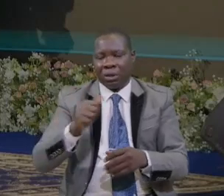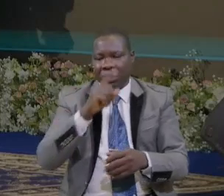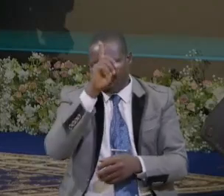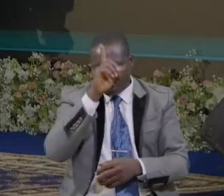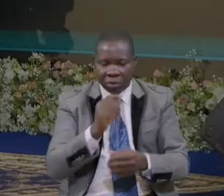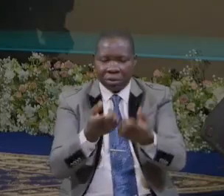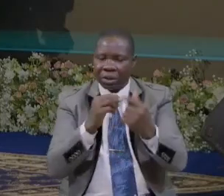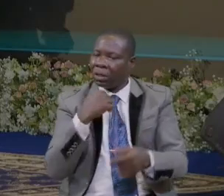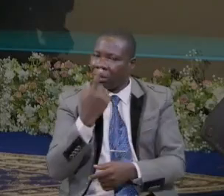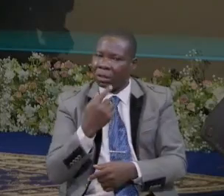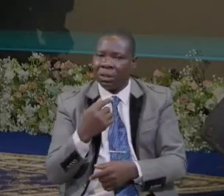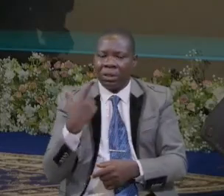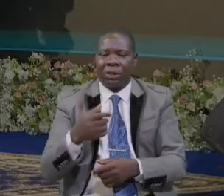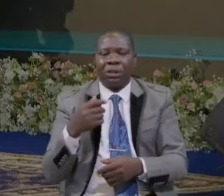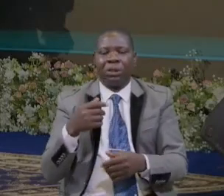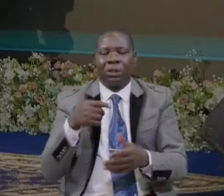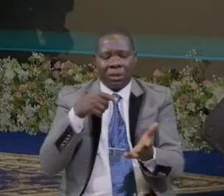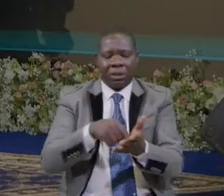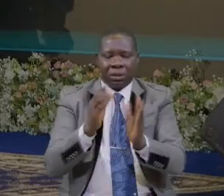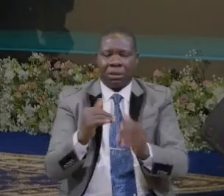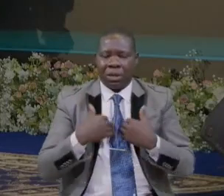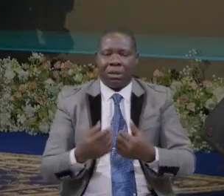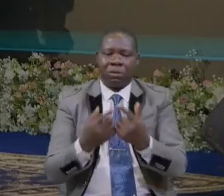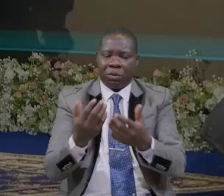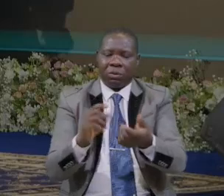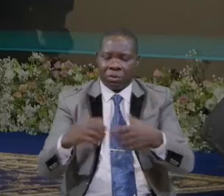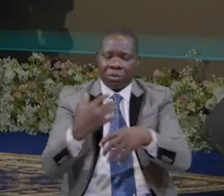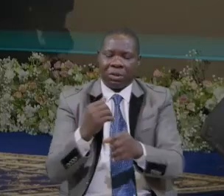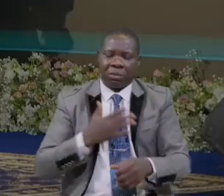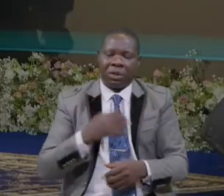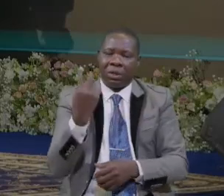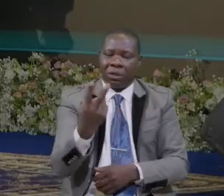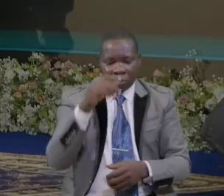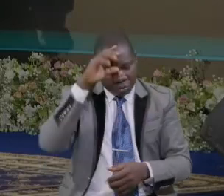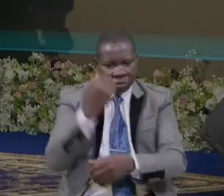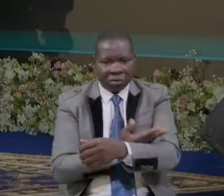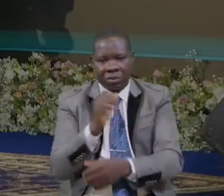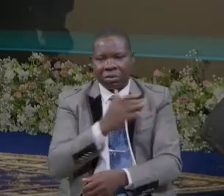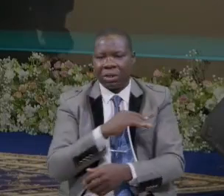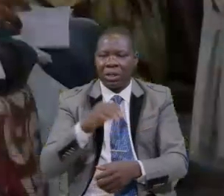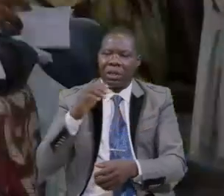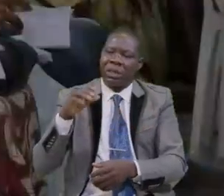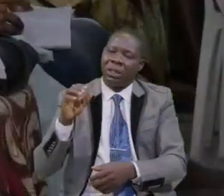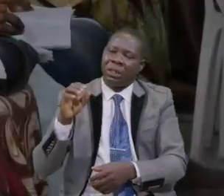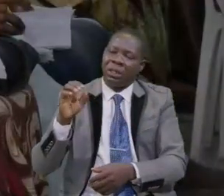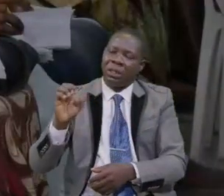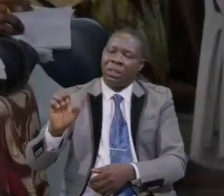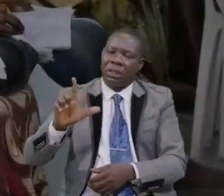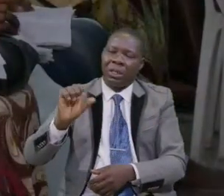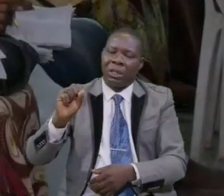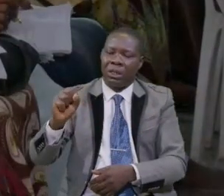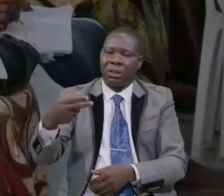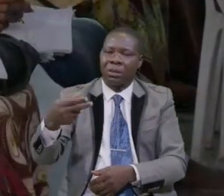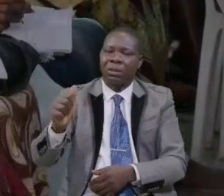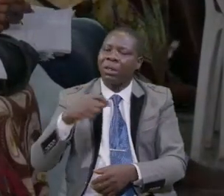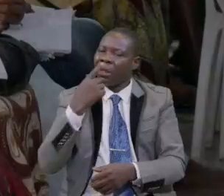have come. They want to take my two sons. And Elisha said, what do you have at home?